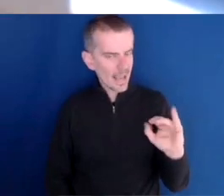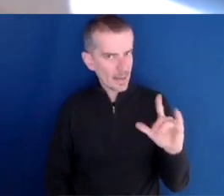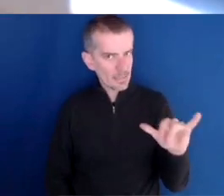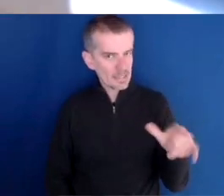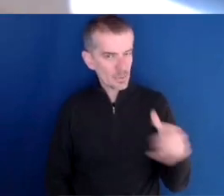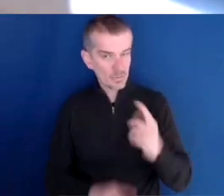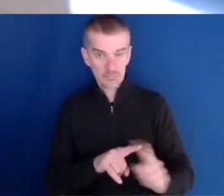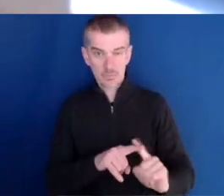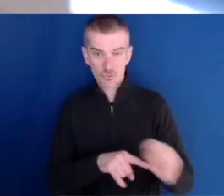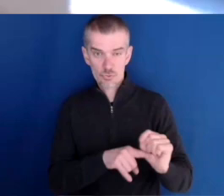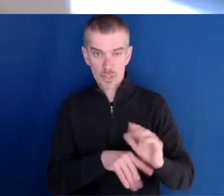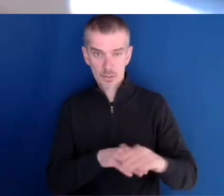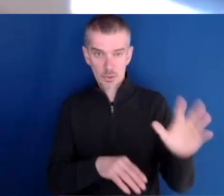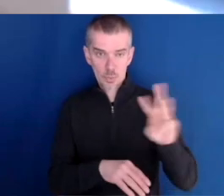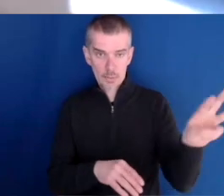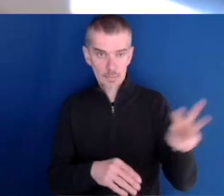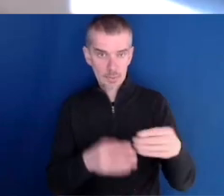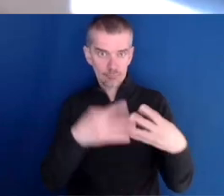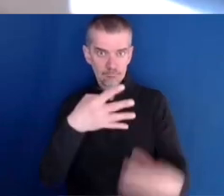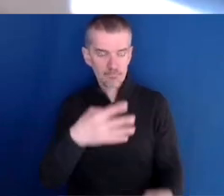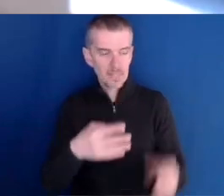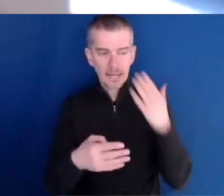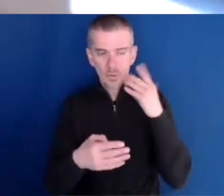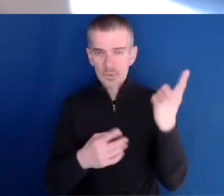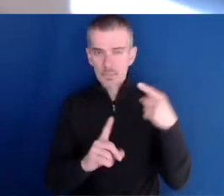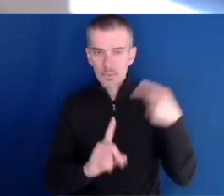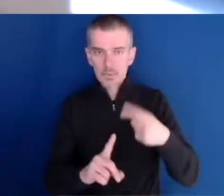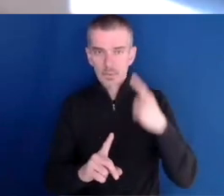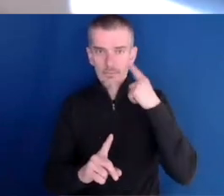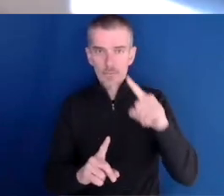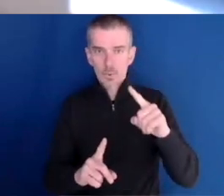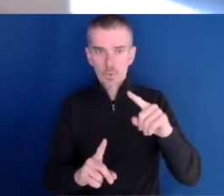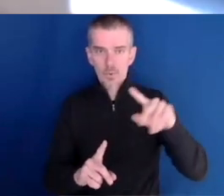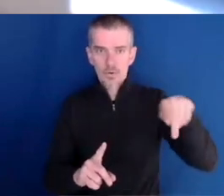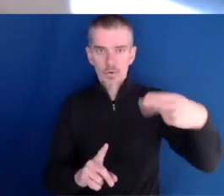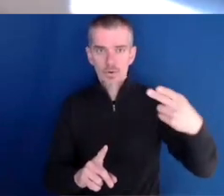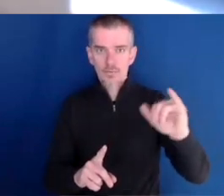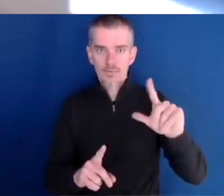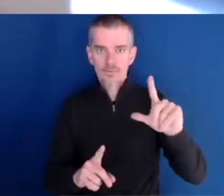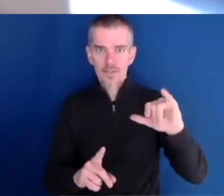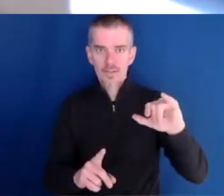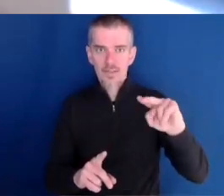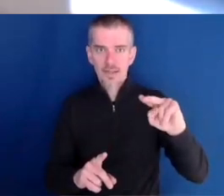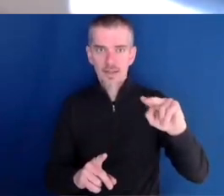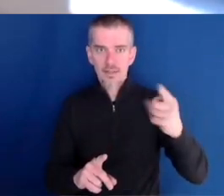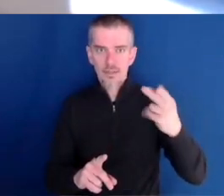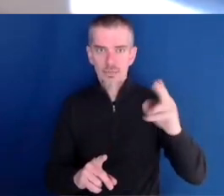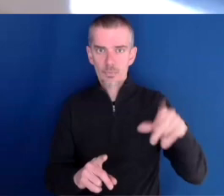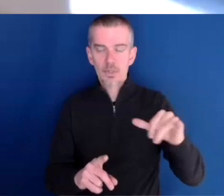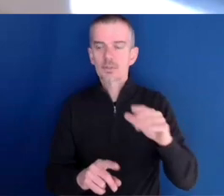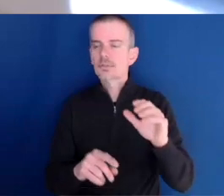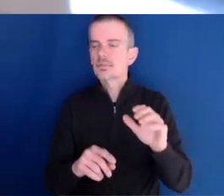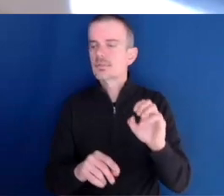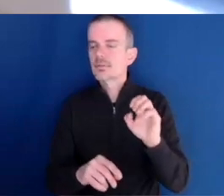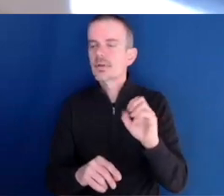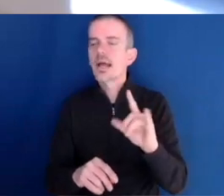trainings on your website. I don't know if there's some that are more specific. Looks like Emily's typing an answer here for you.